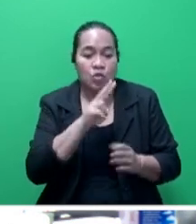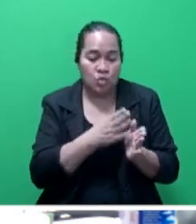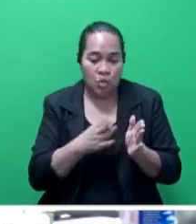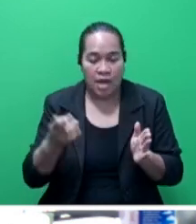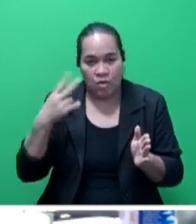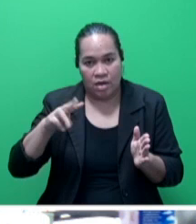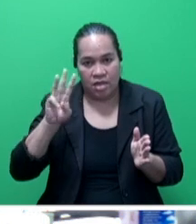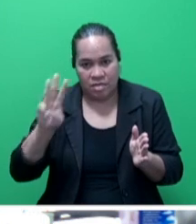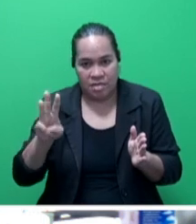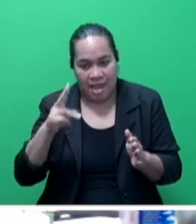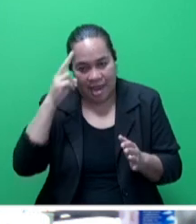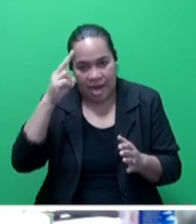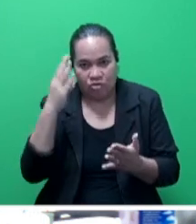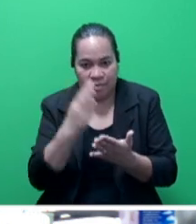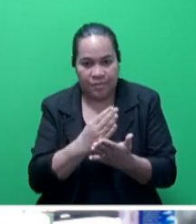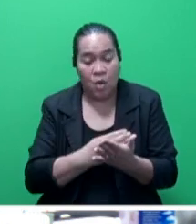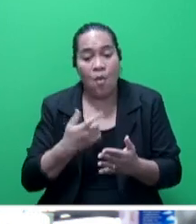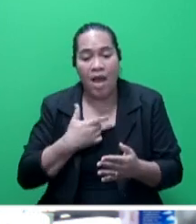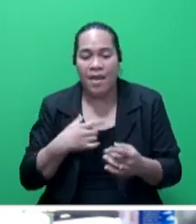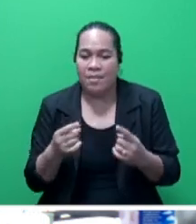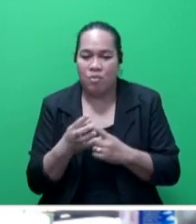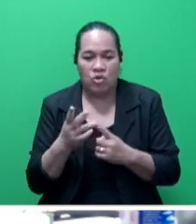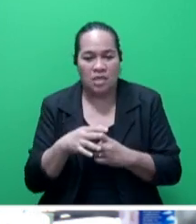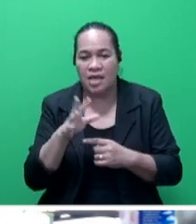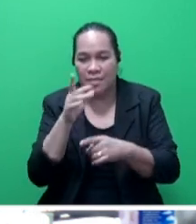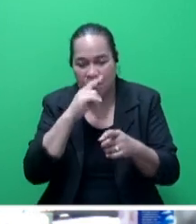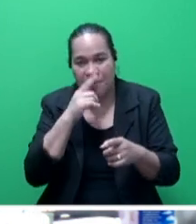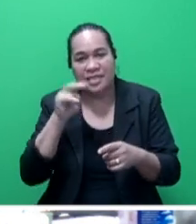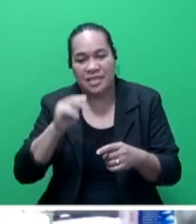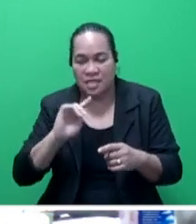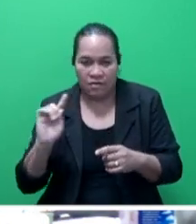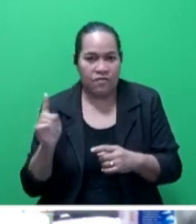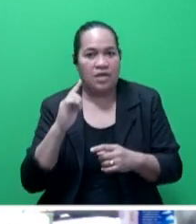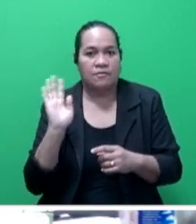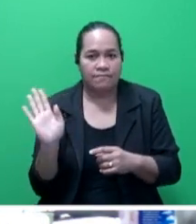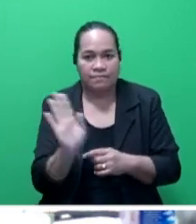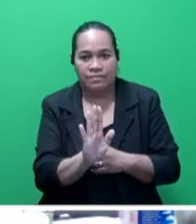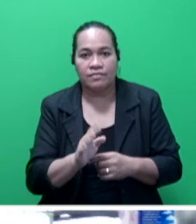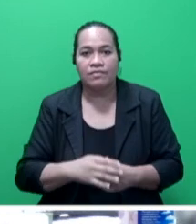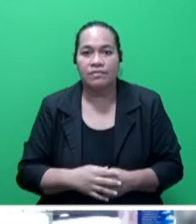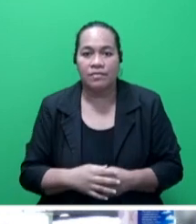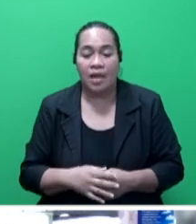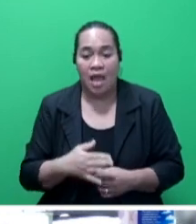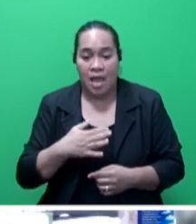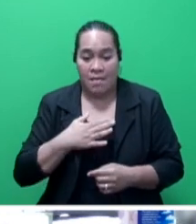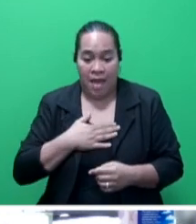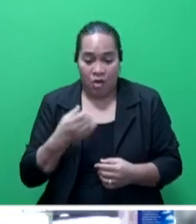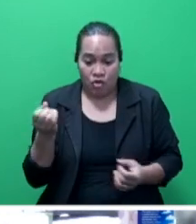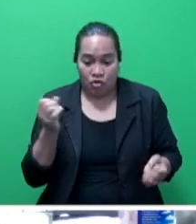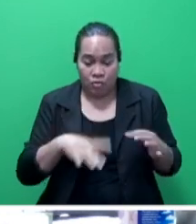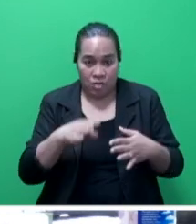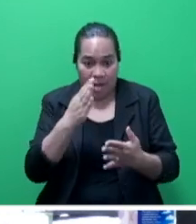budget by putting the needs of all Fijians first. Mr. Speaker, sir, my contribution on the